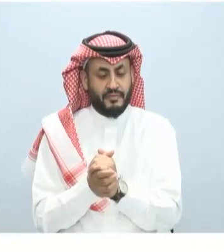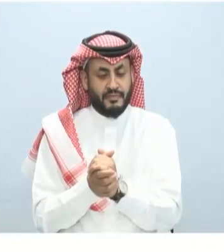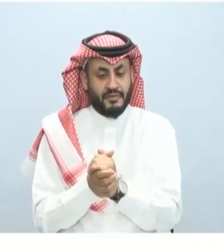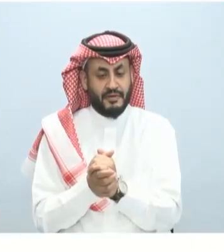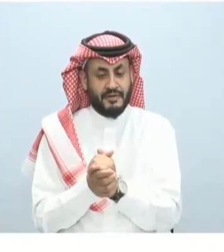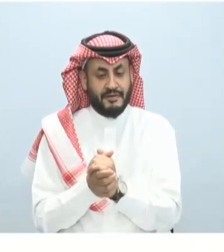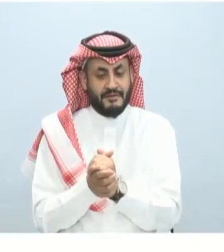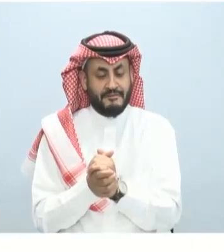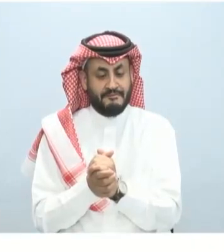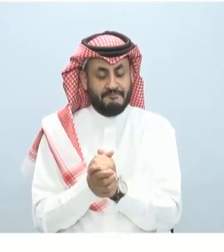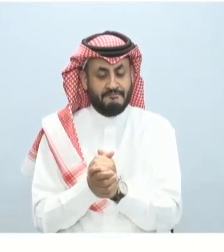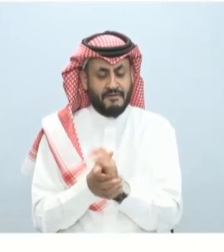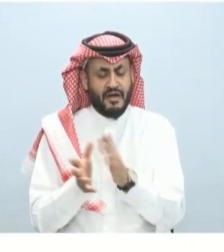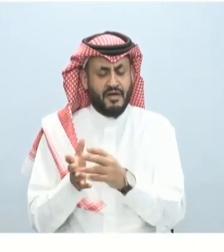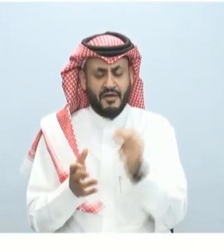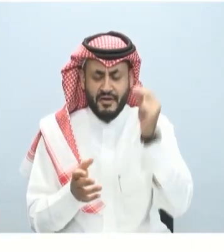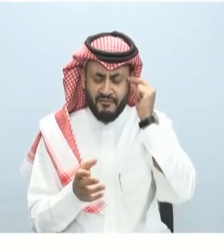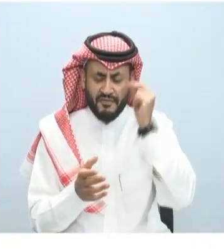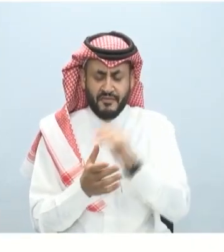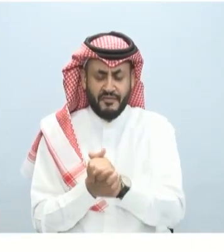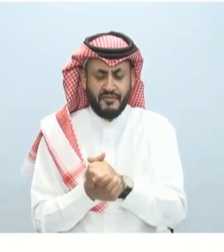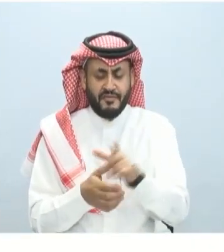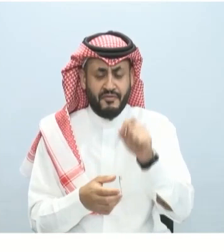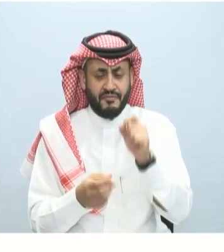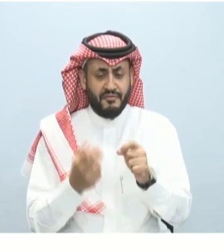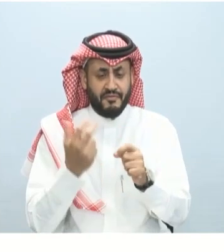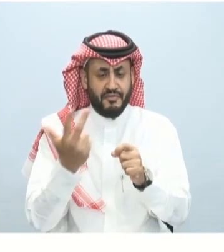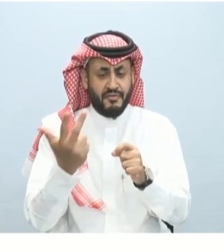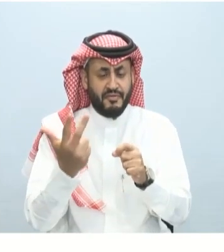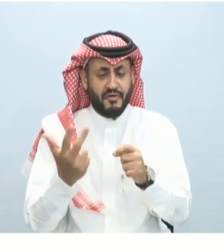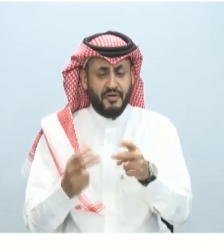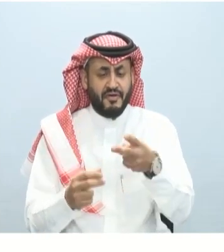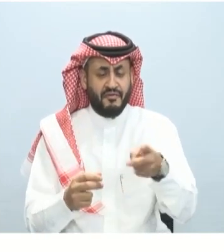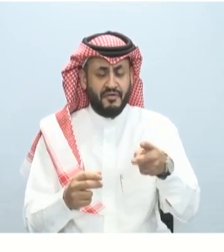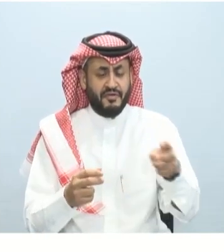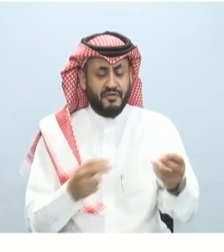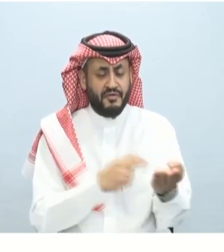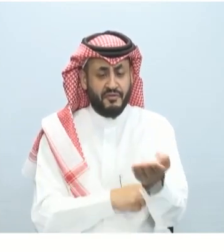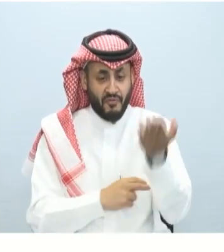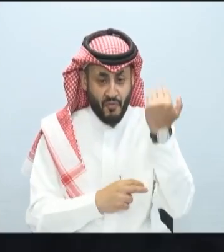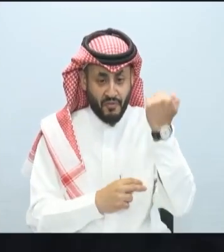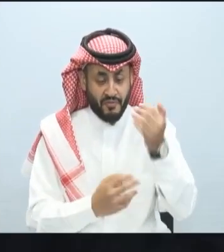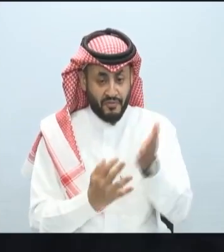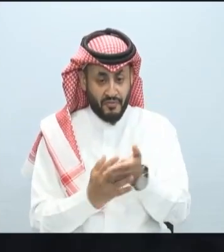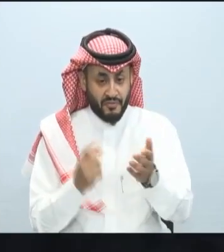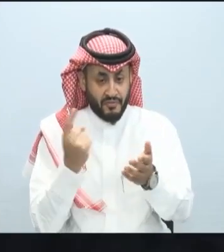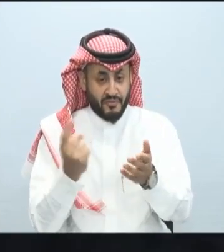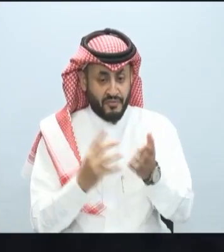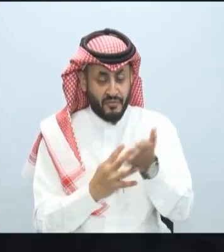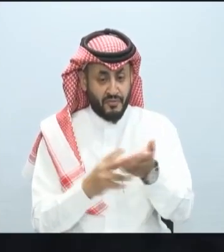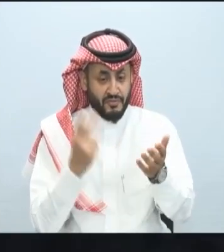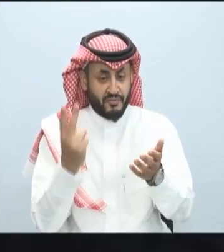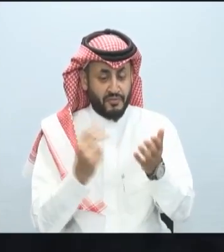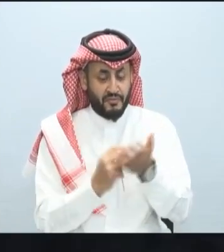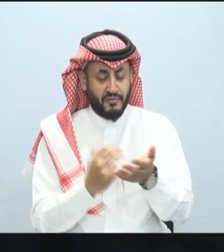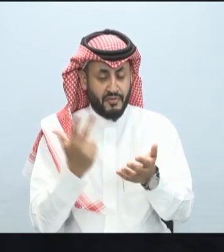And just to remind you that we took three different types of essays before in Unit 1, Unit 2, and